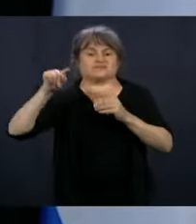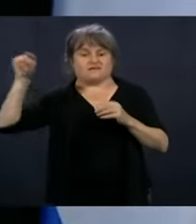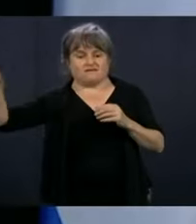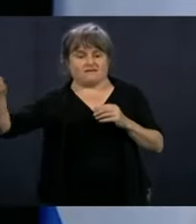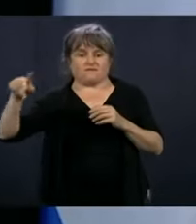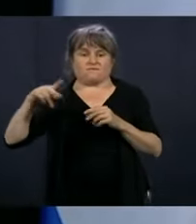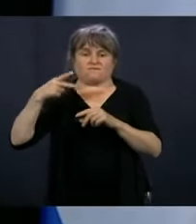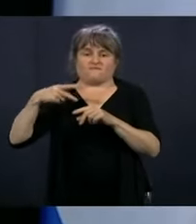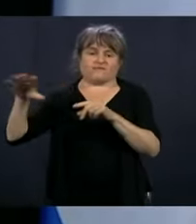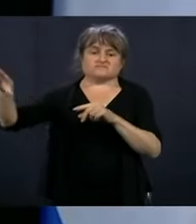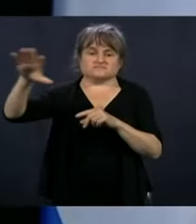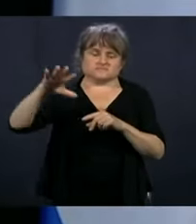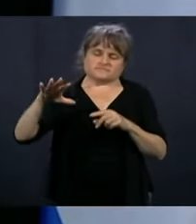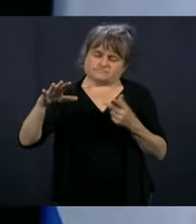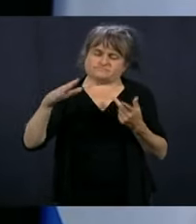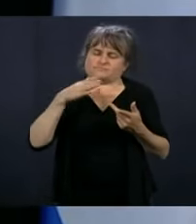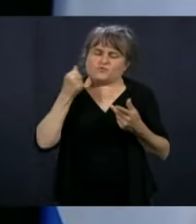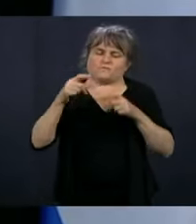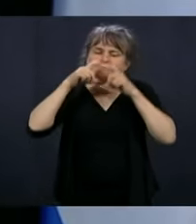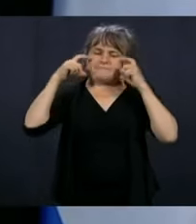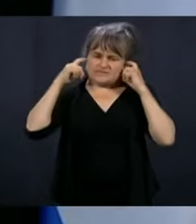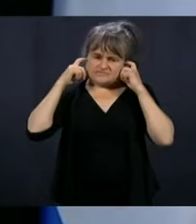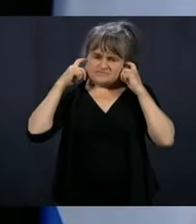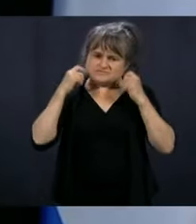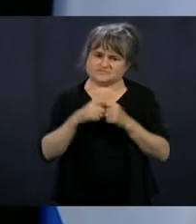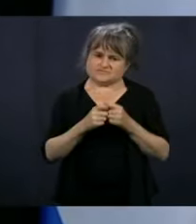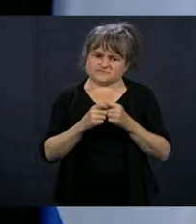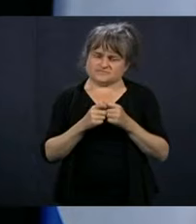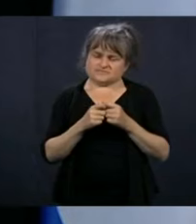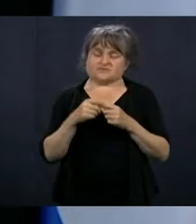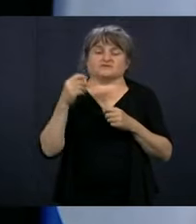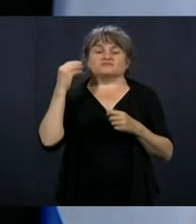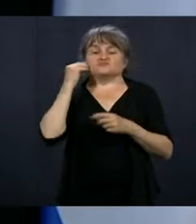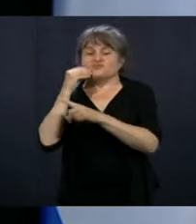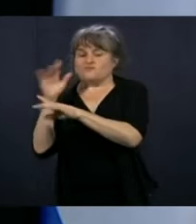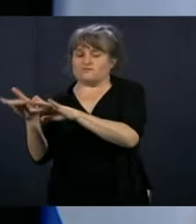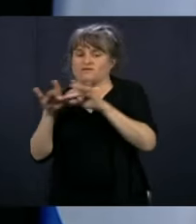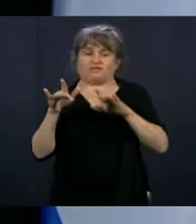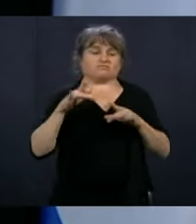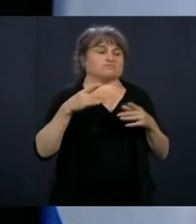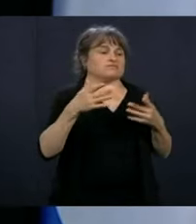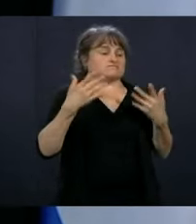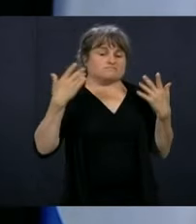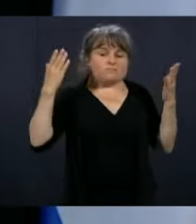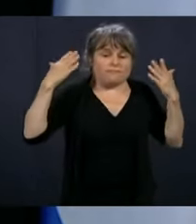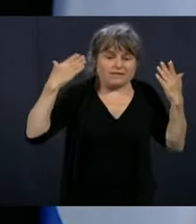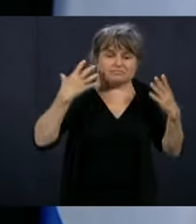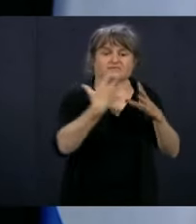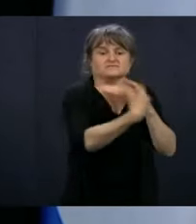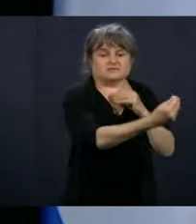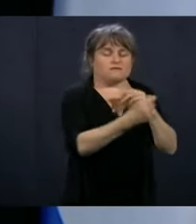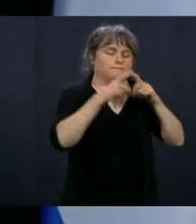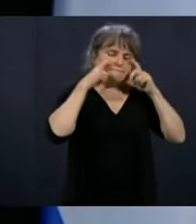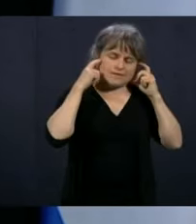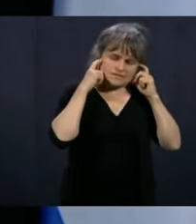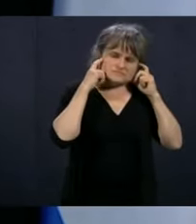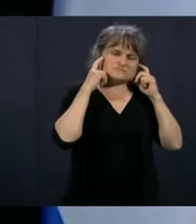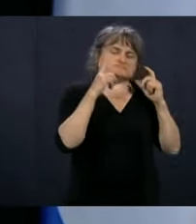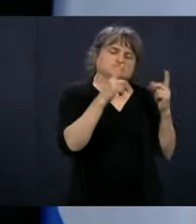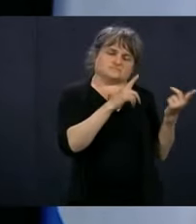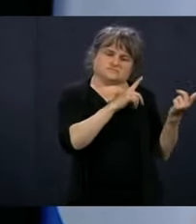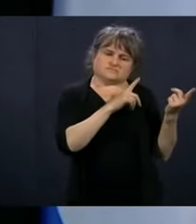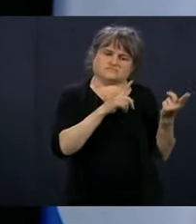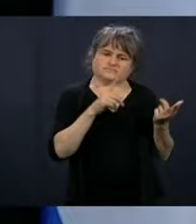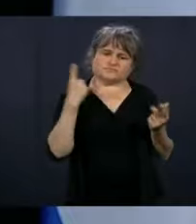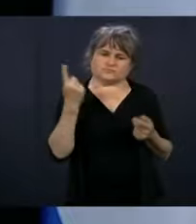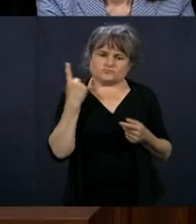around. Wear face coverings, rather, I should say. Wear it when you're less than 2 meters away. This is a practice that we